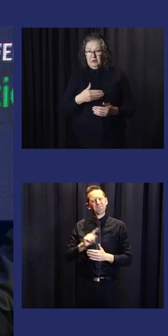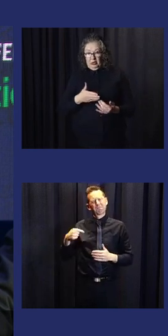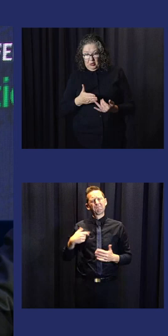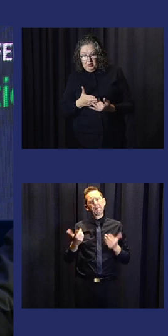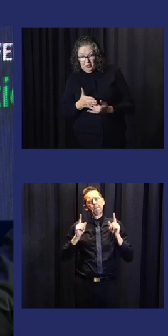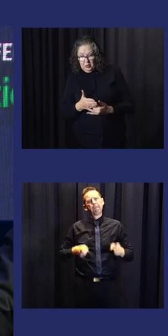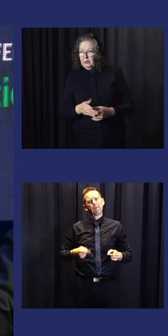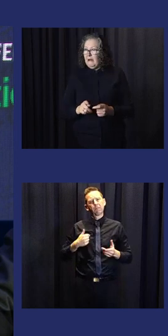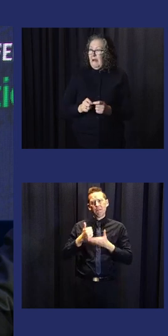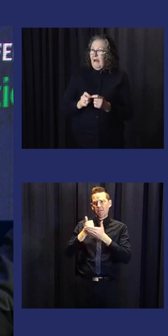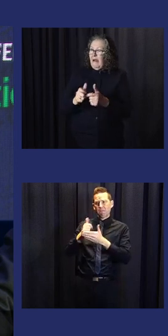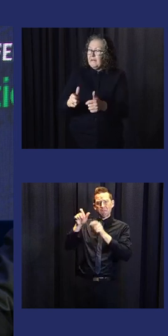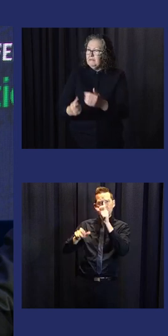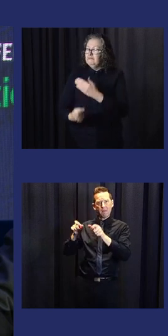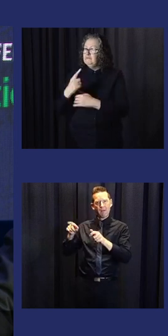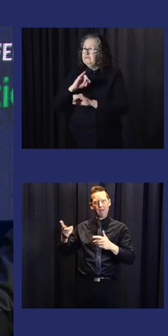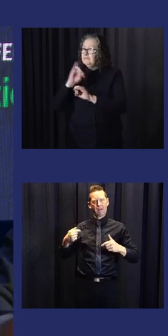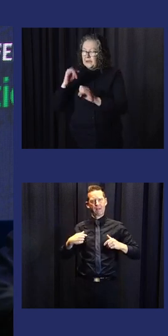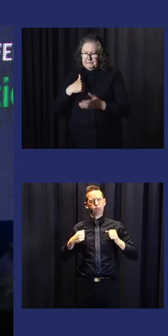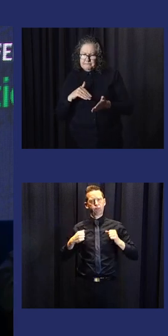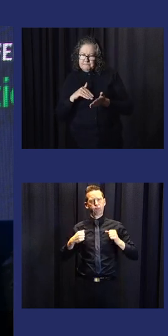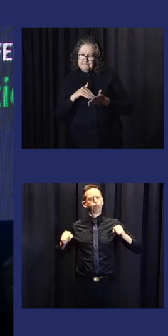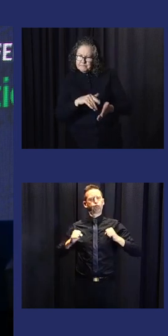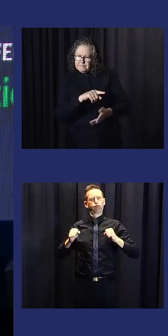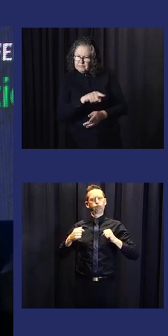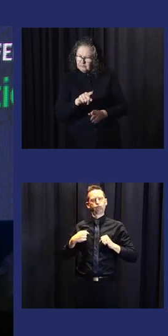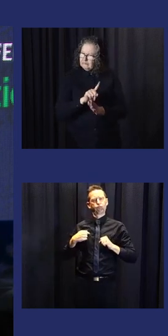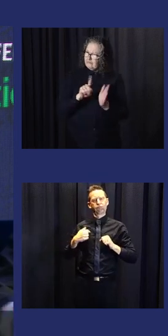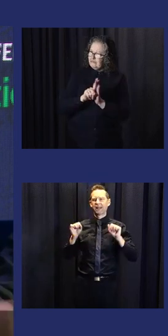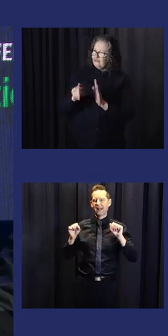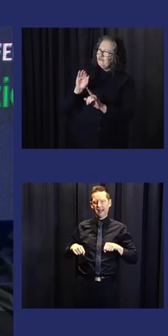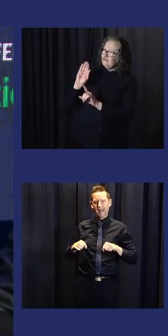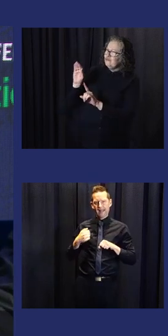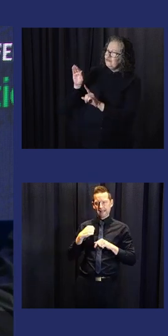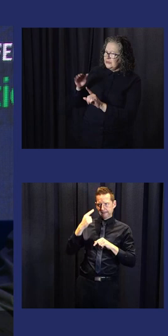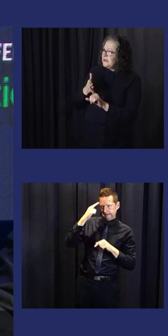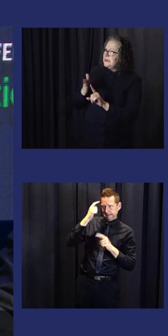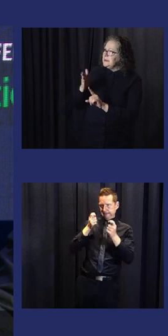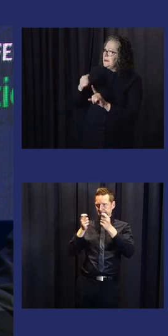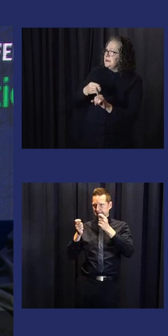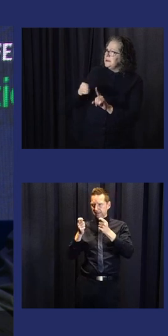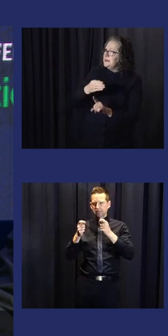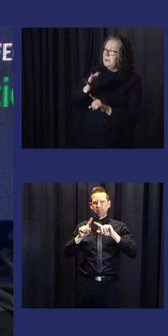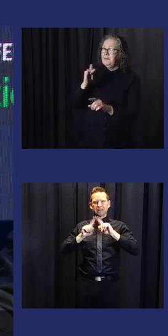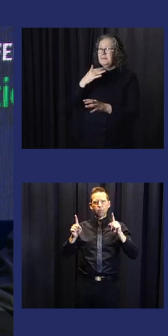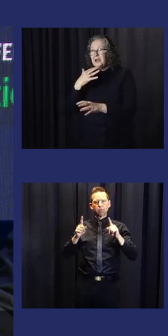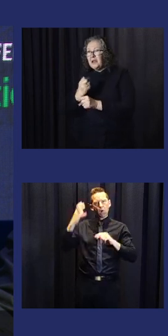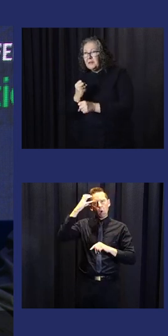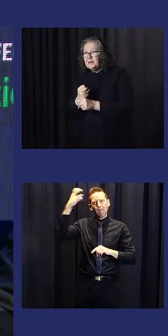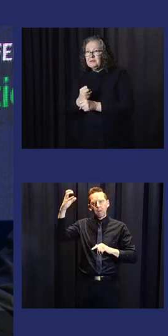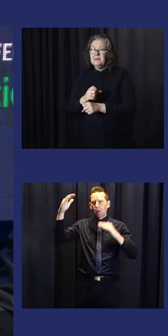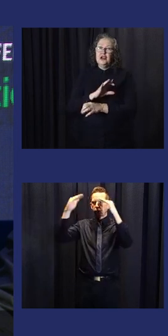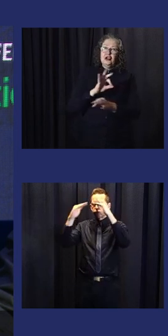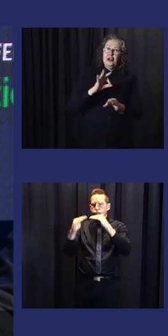to help people to be assertive, to be moving through those systems, whether they are state systems or non-state